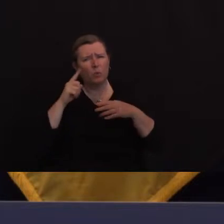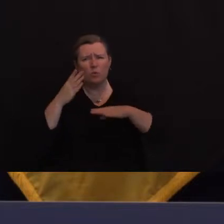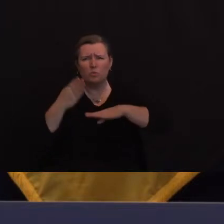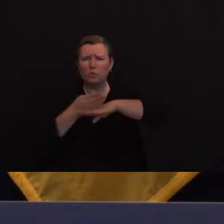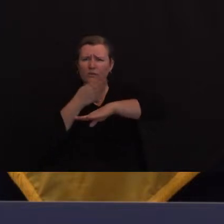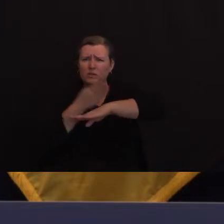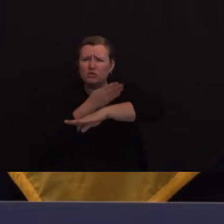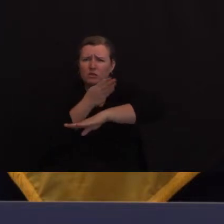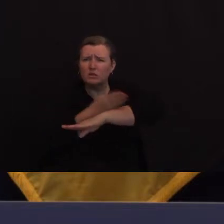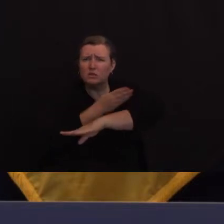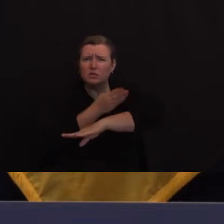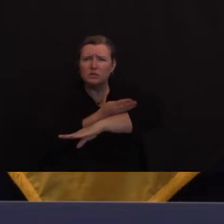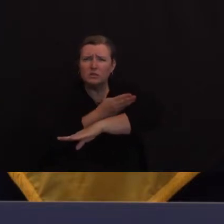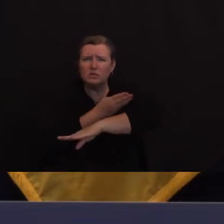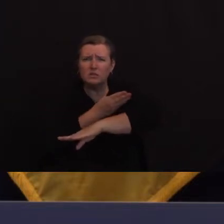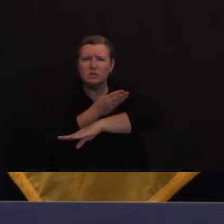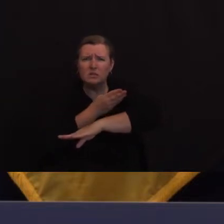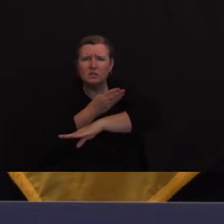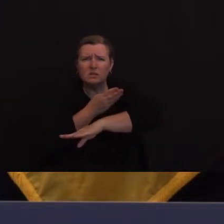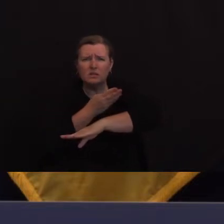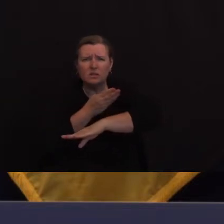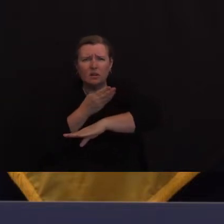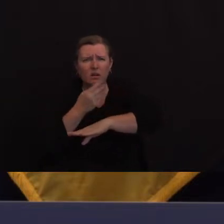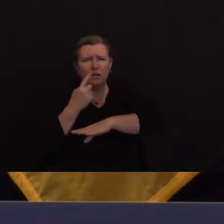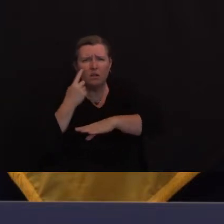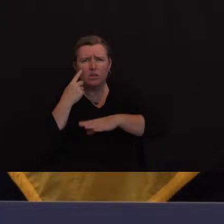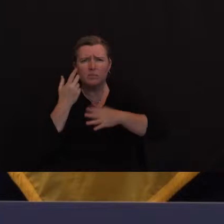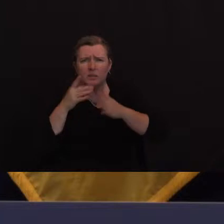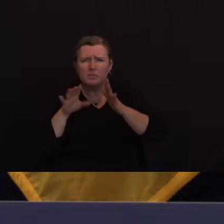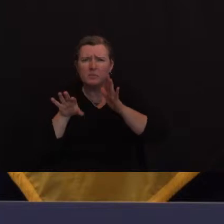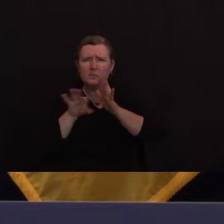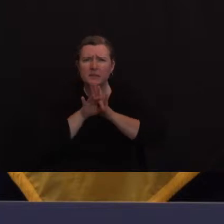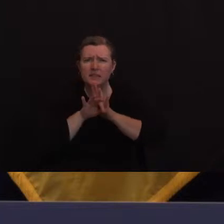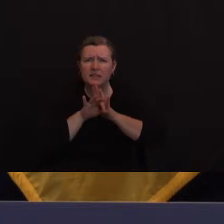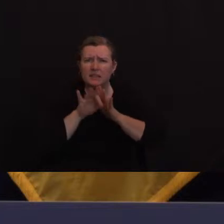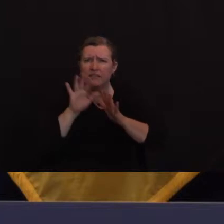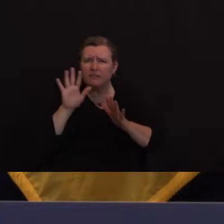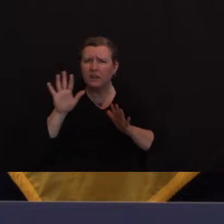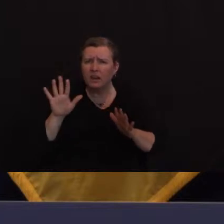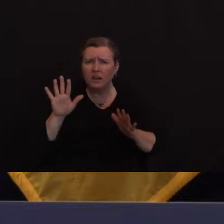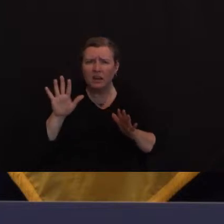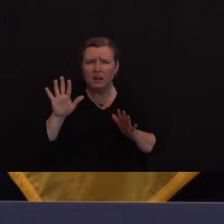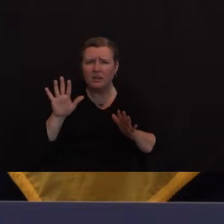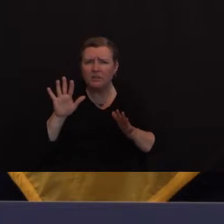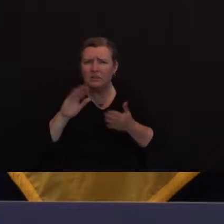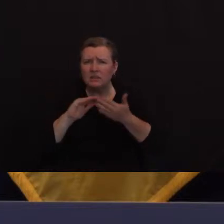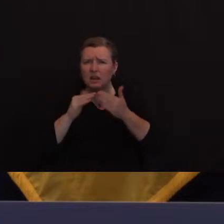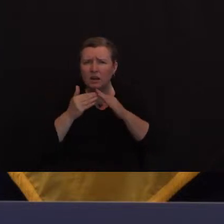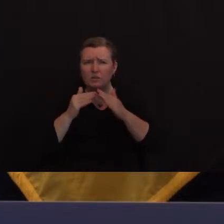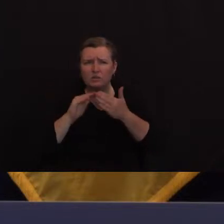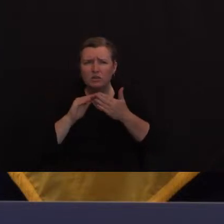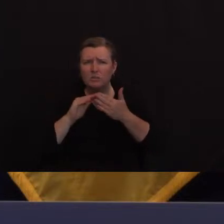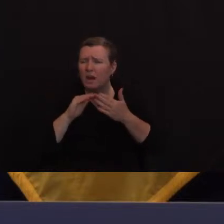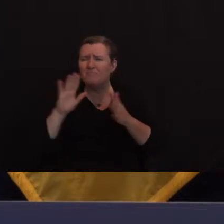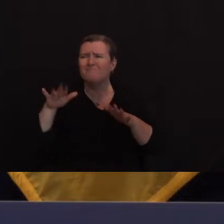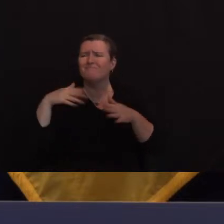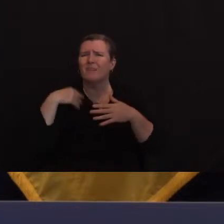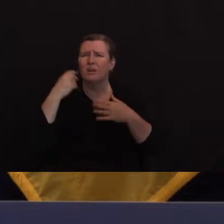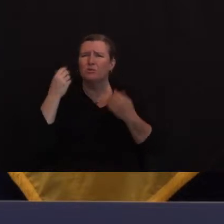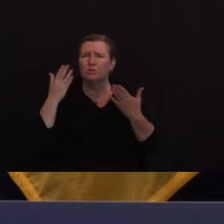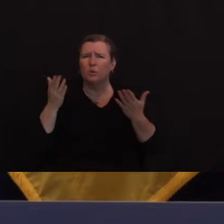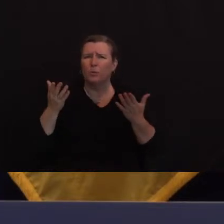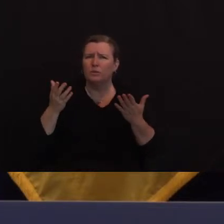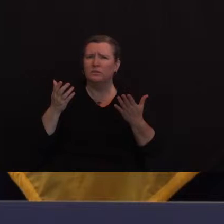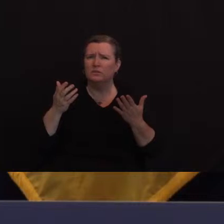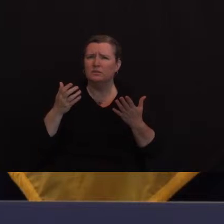that 5 were chosen. I've seen that published, and I'm not quite sure, what the real answer is.